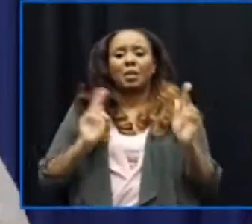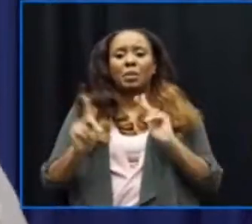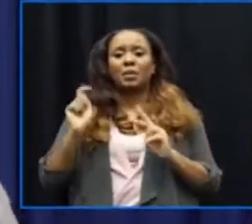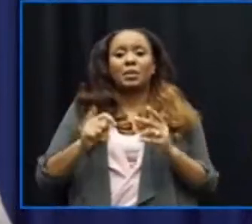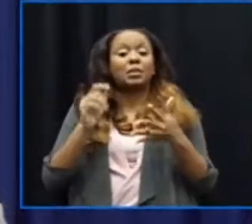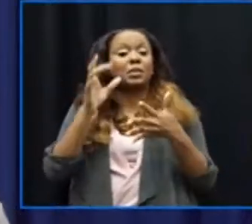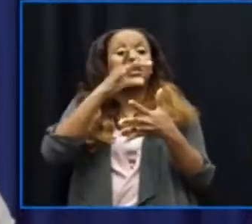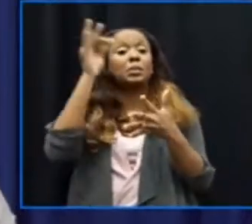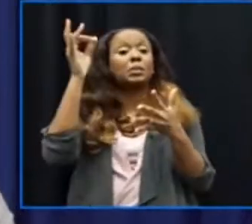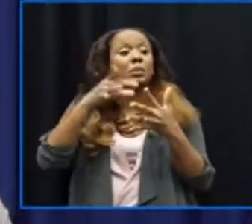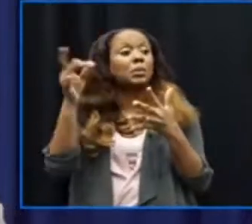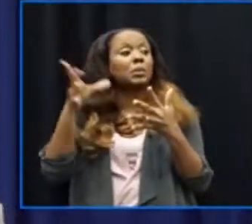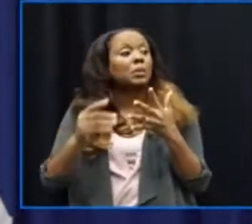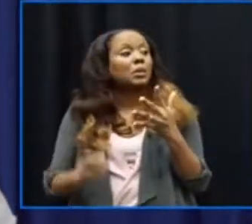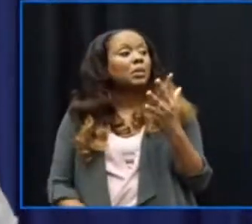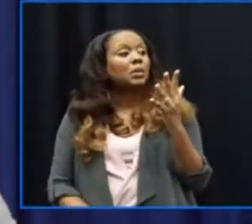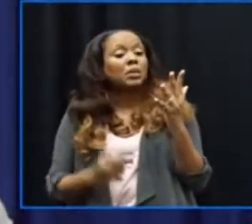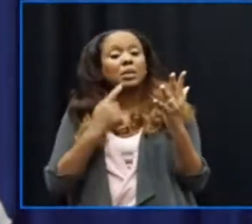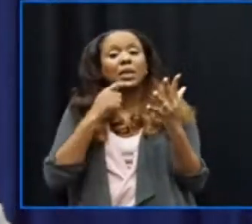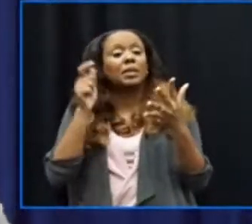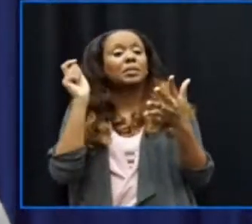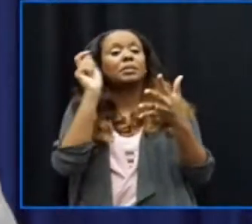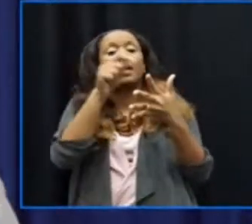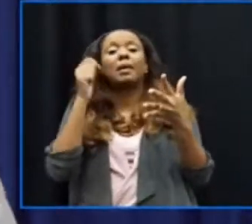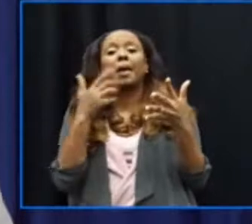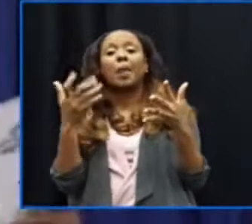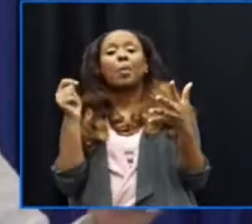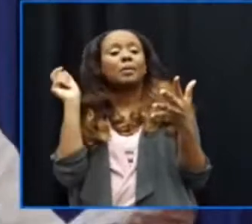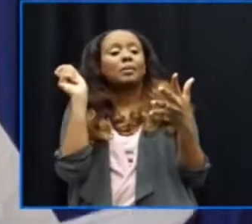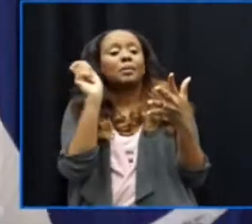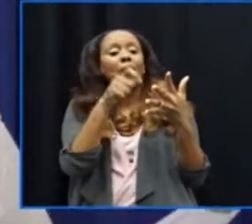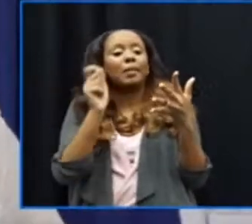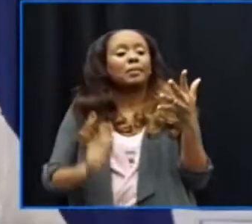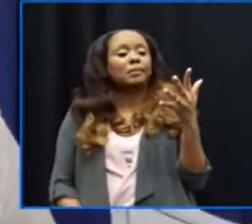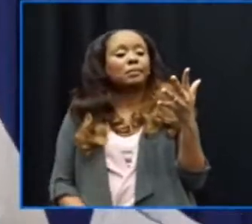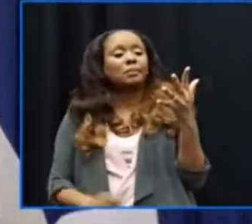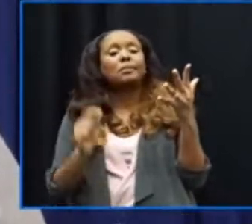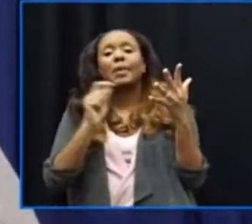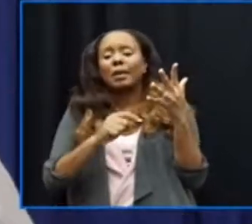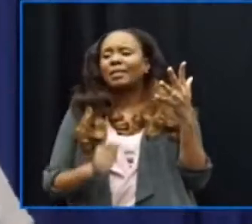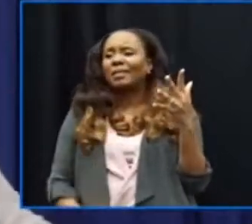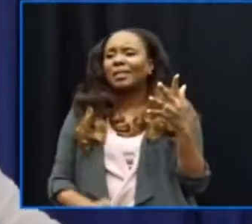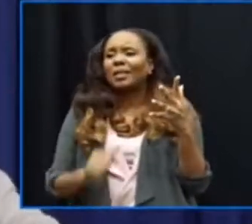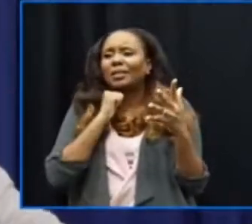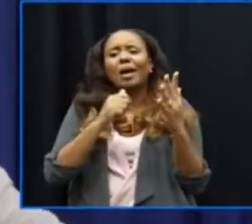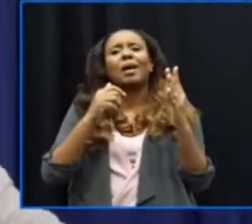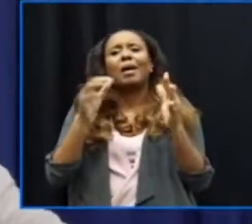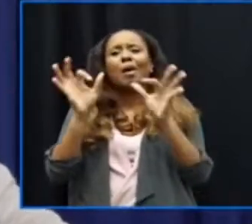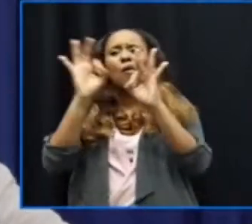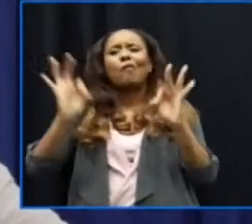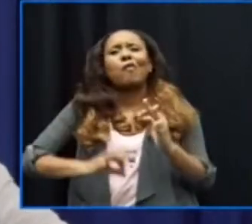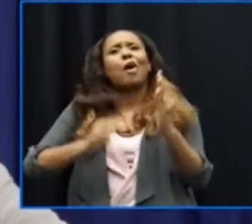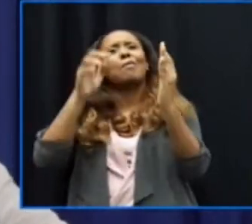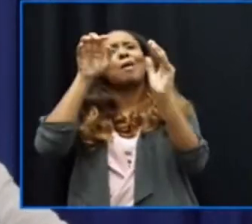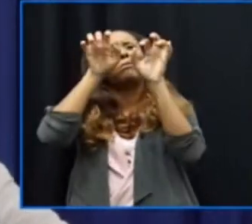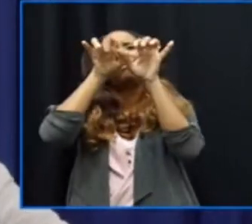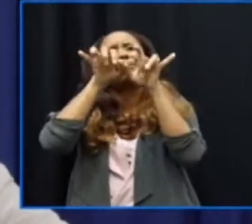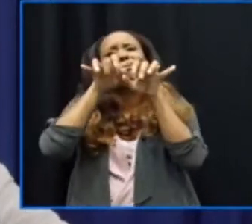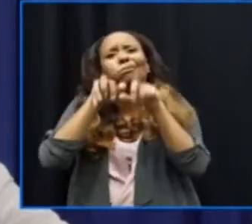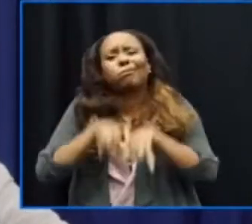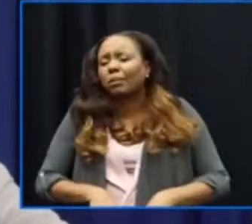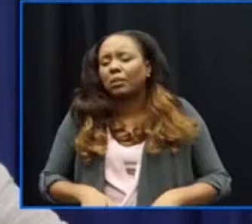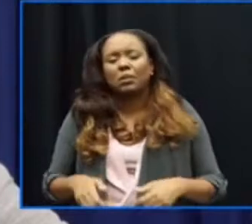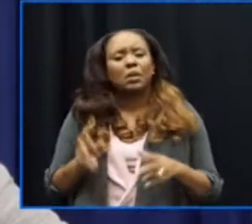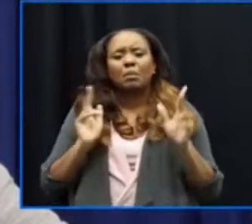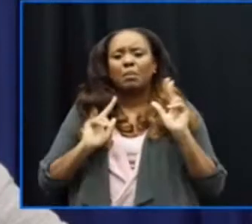and pick on a menu. You go in a restaurant, I want that, I want this, I want that. This is what I can pay for. And